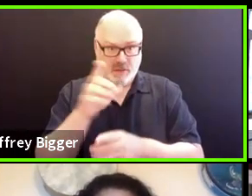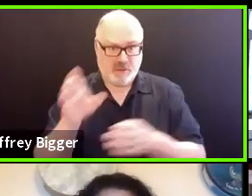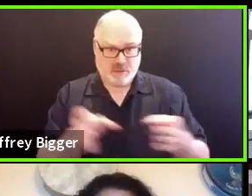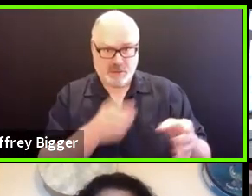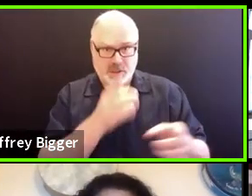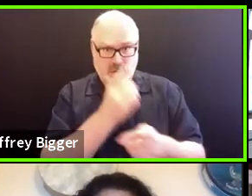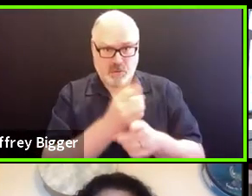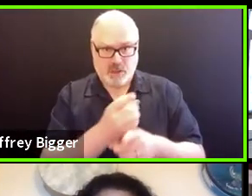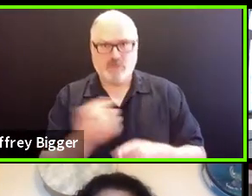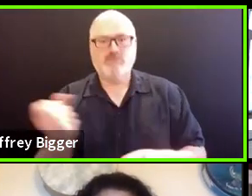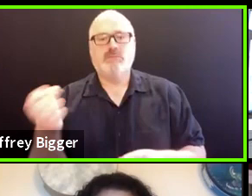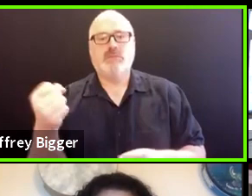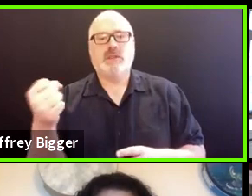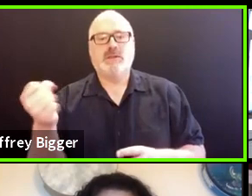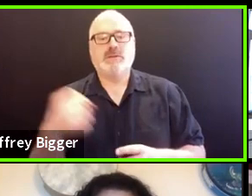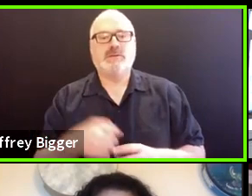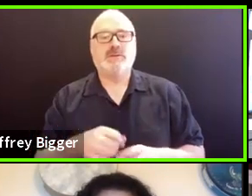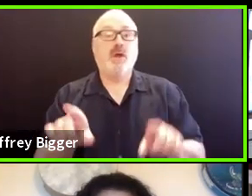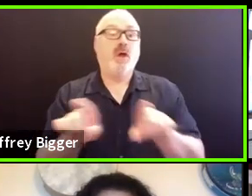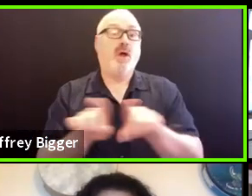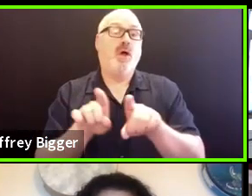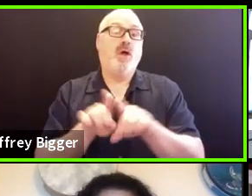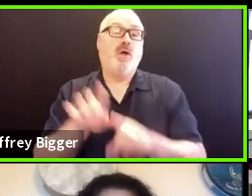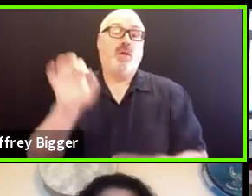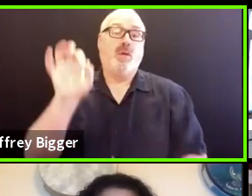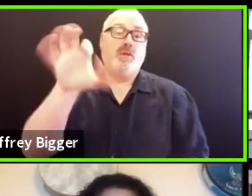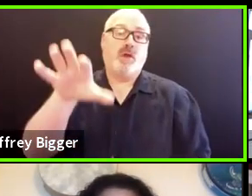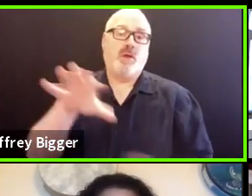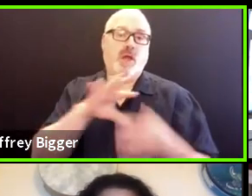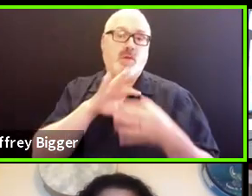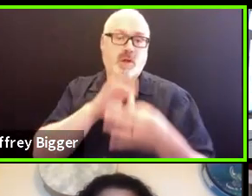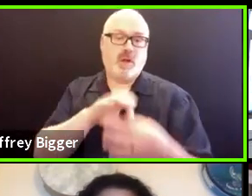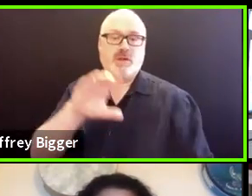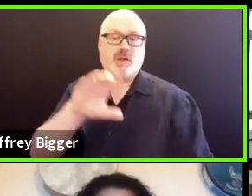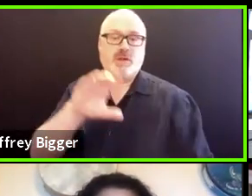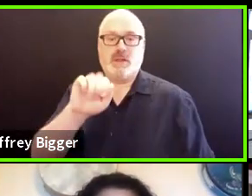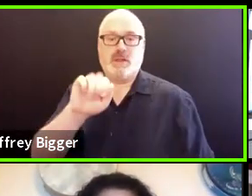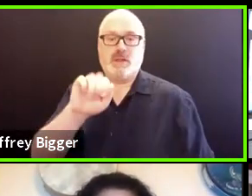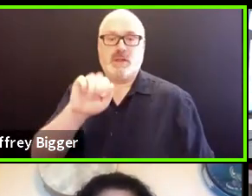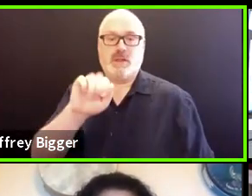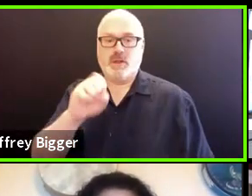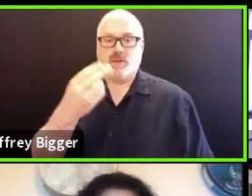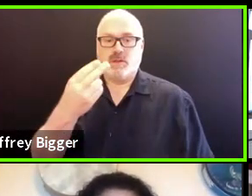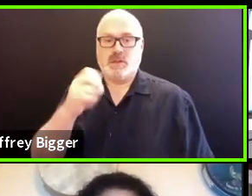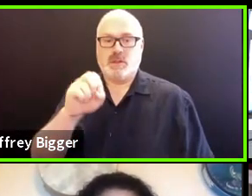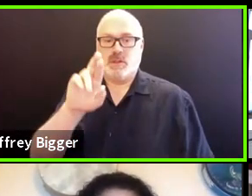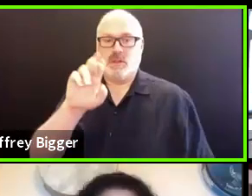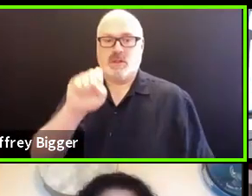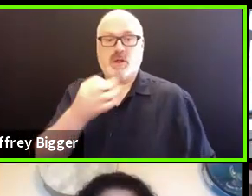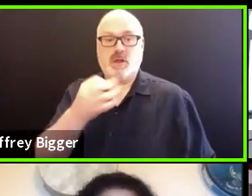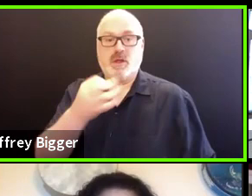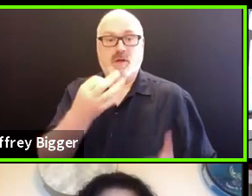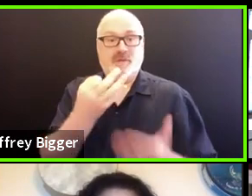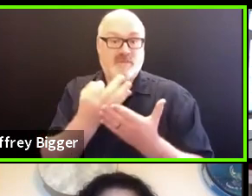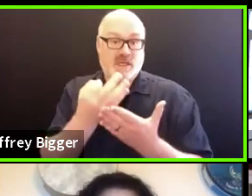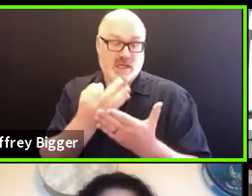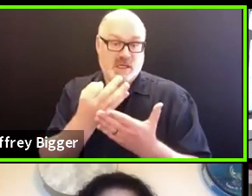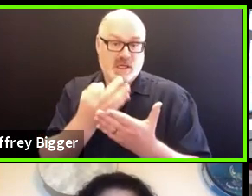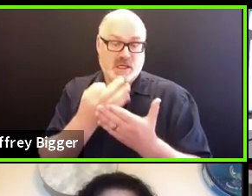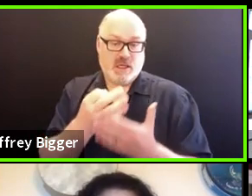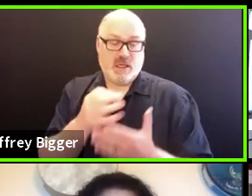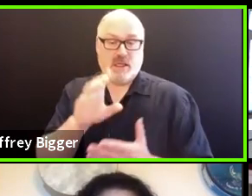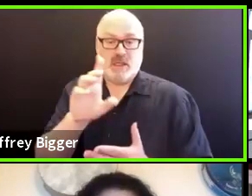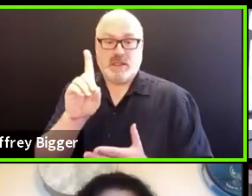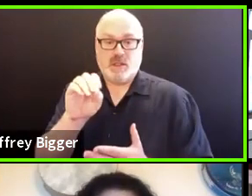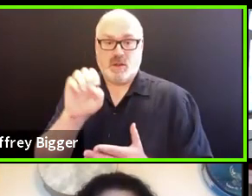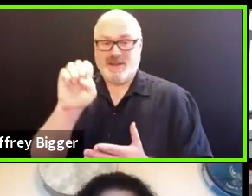Yes. Yeah. I'll also add, Dick, regarding the CARES Here funding, you know, it was unfortunate the Department of Education did